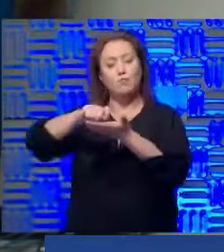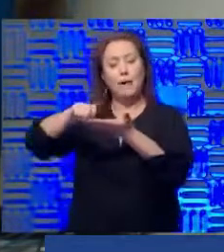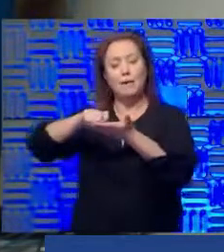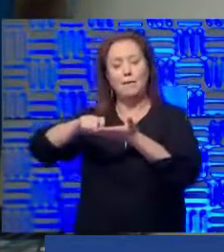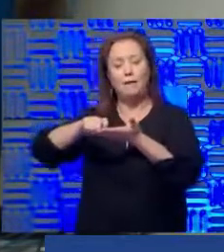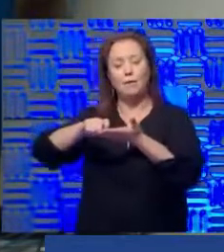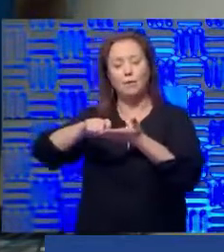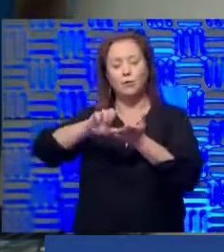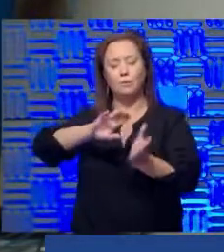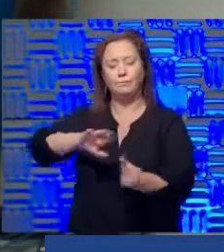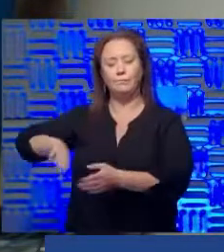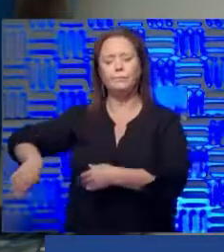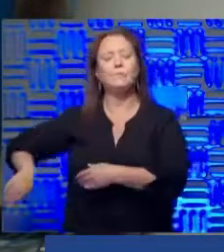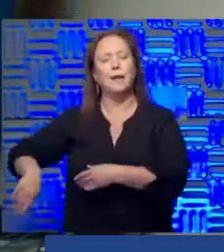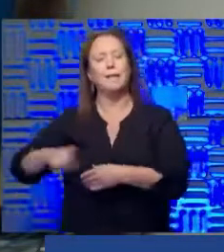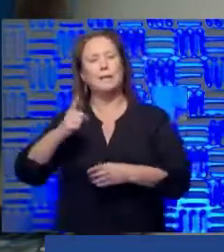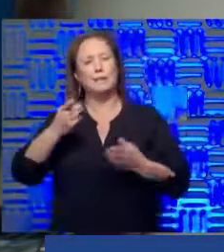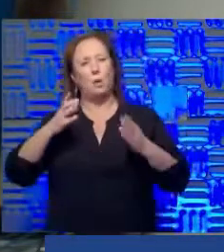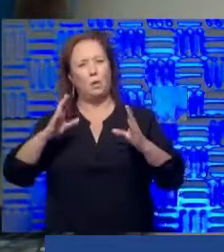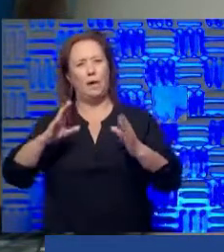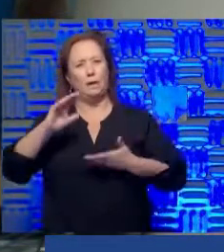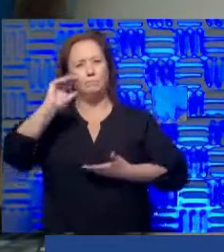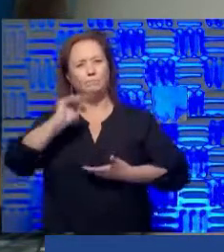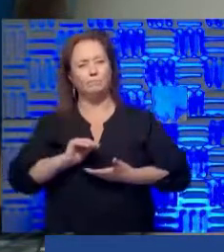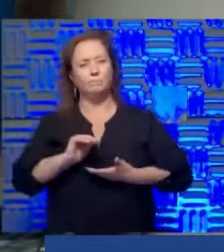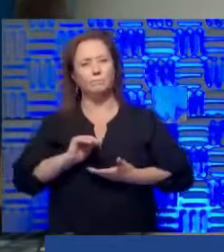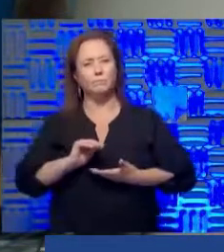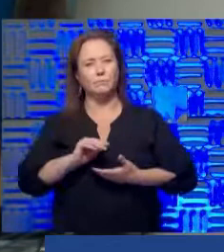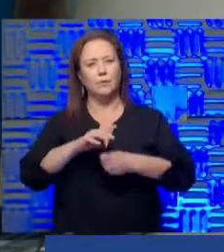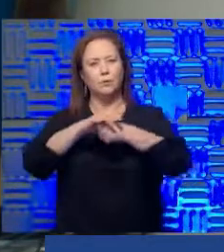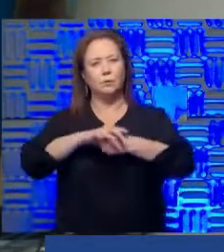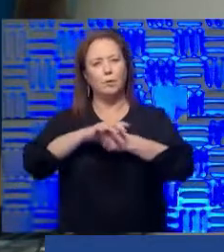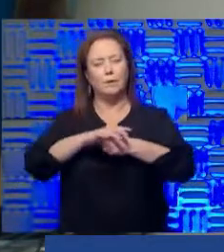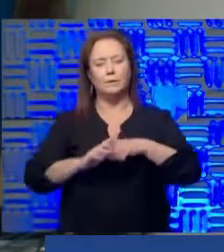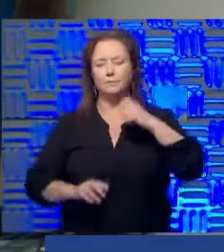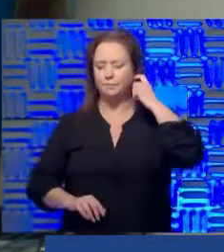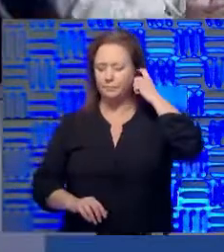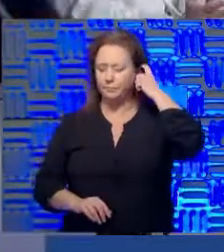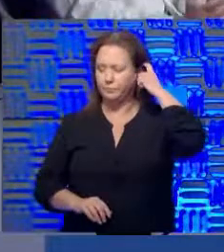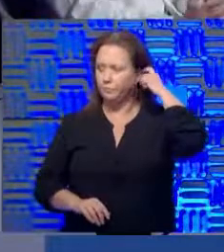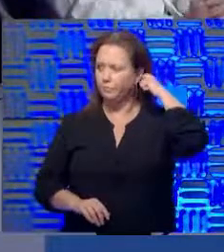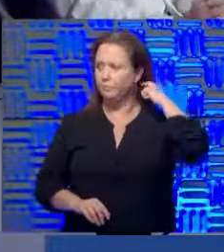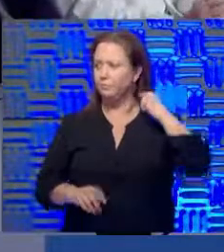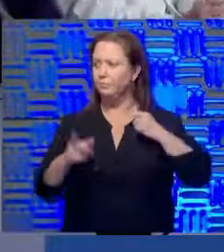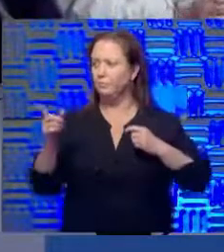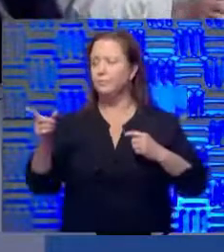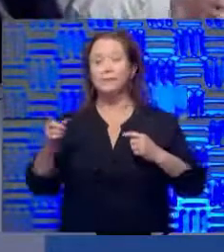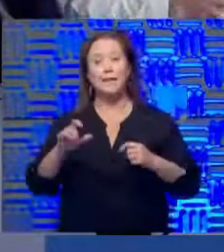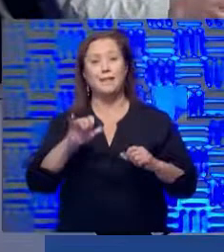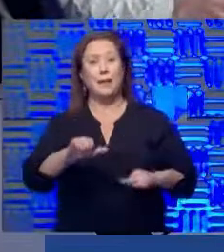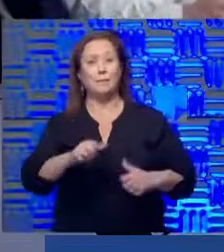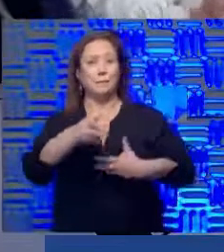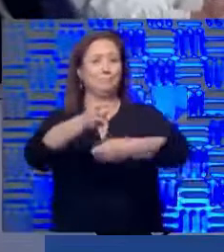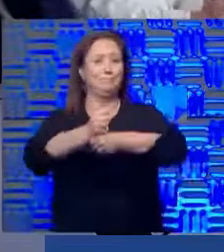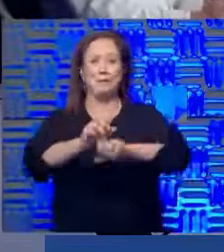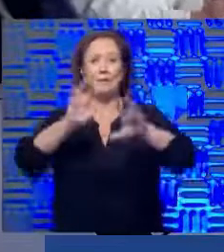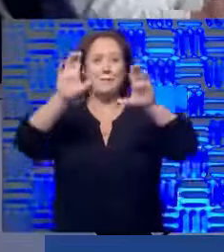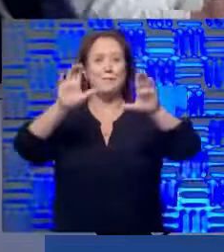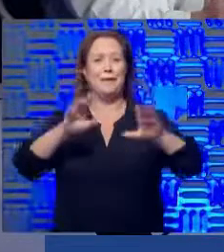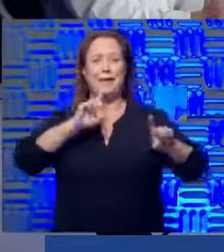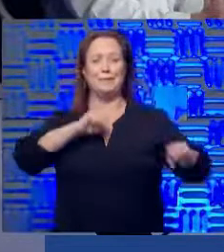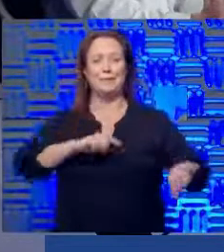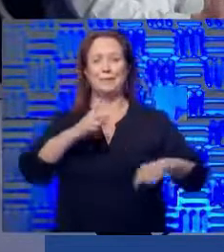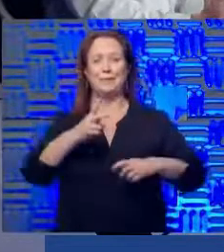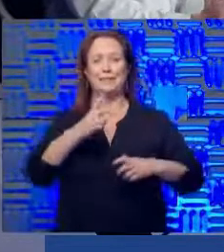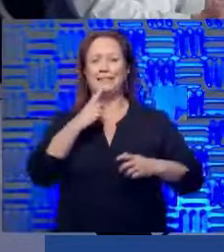off your mind, that's one way to deal with it as well. Greg? That was a pretty comprehensive answer. That was a great answer. She kind of I'm